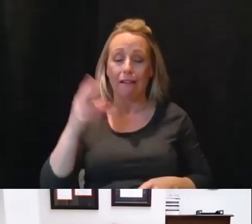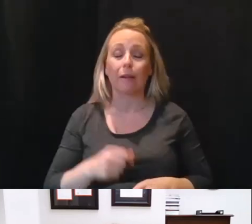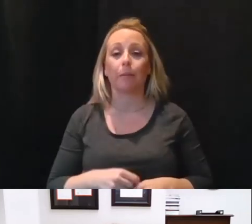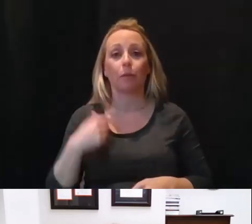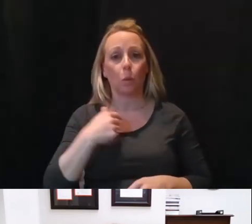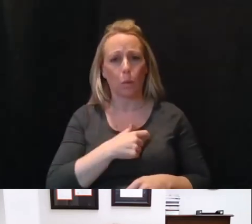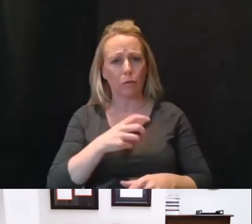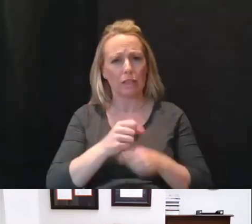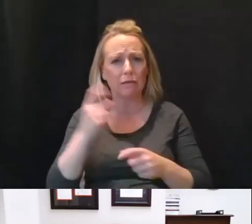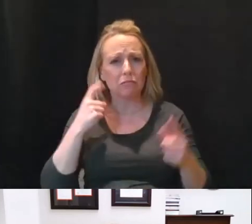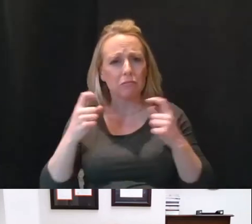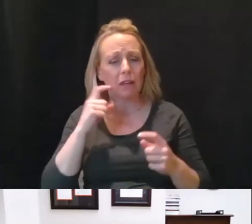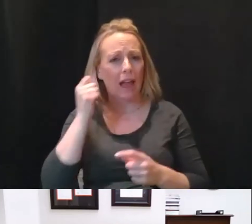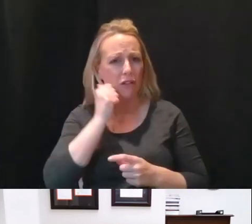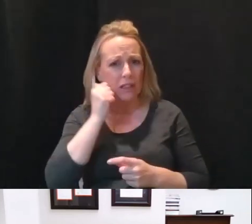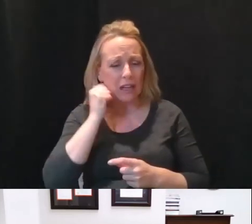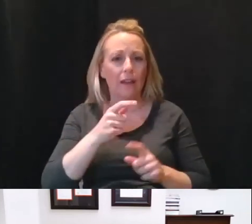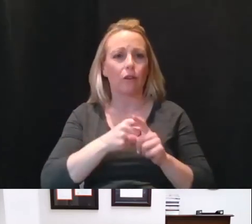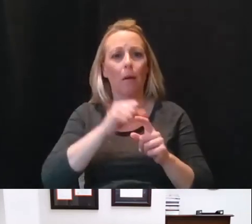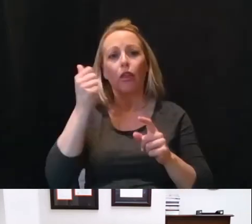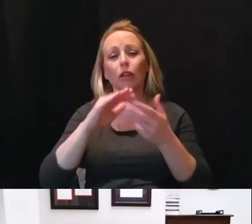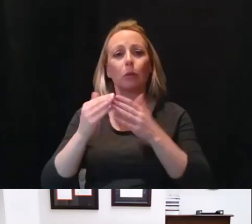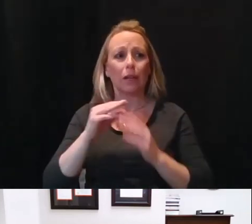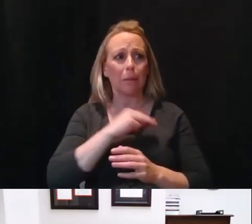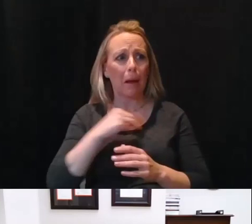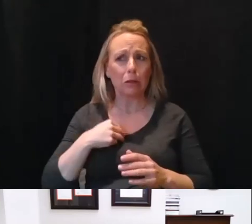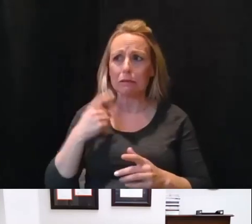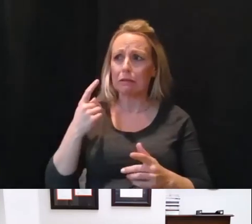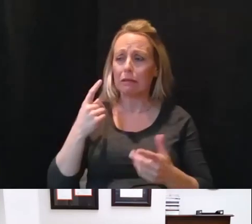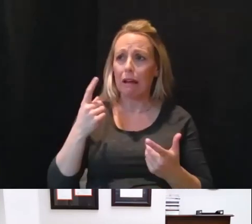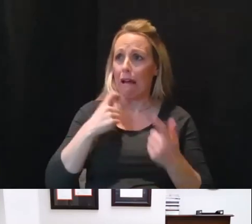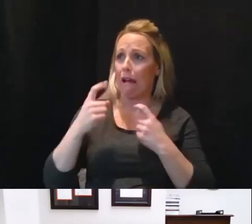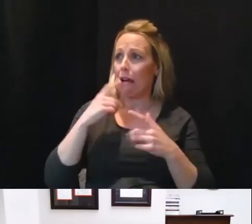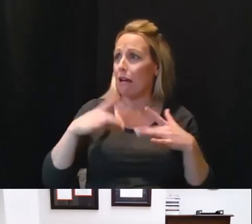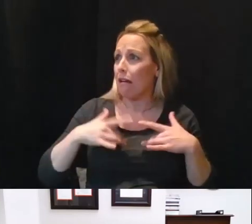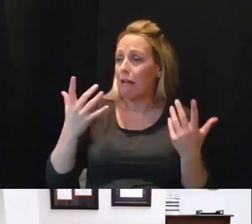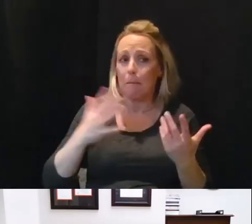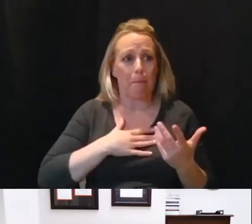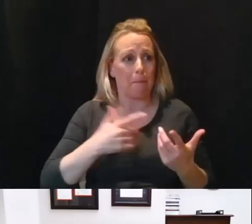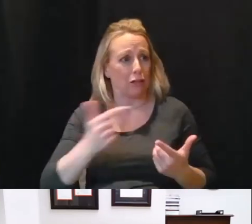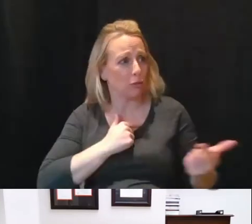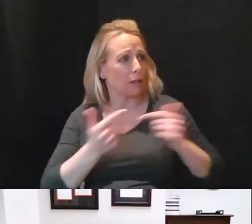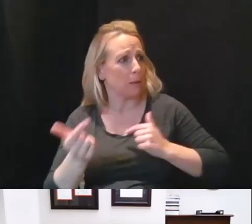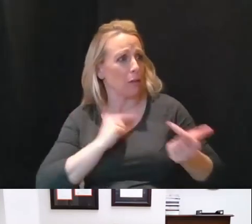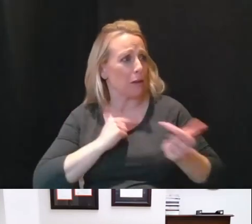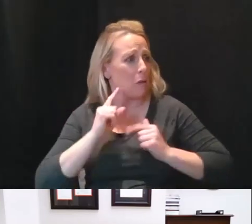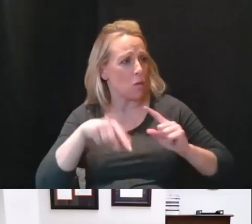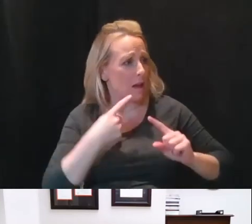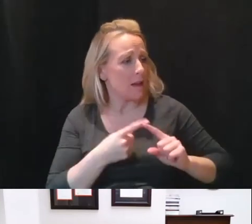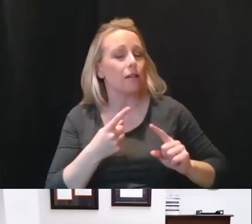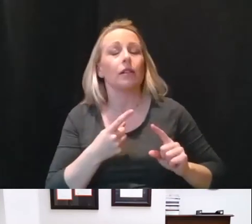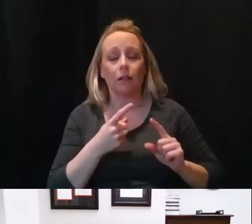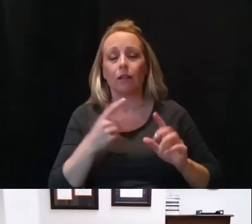from other community members asking when their time to be vaccinated will come. Although we are